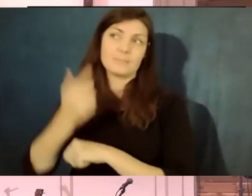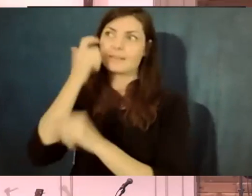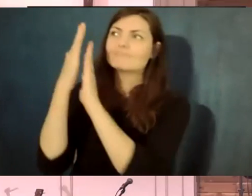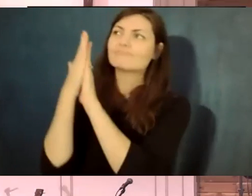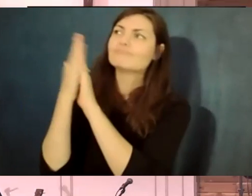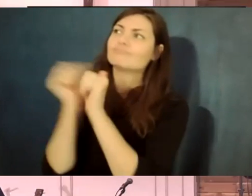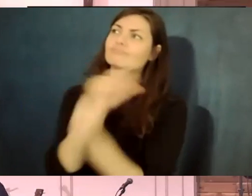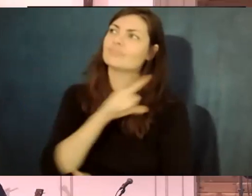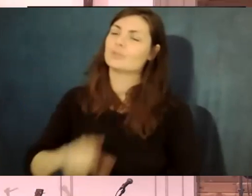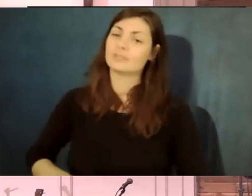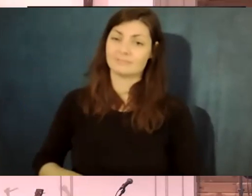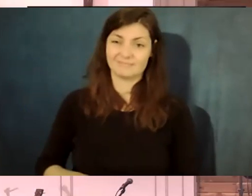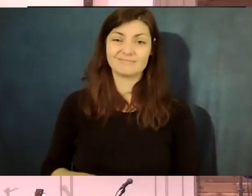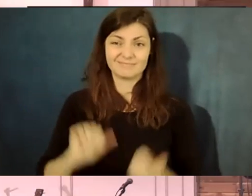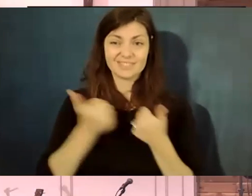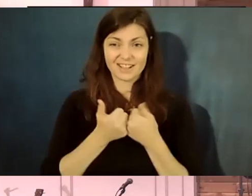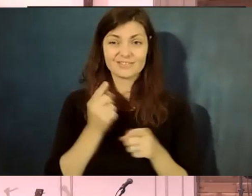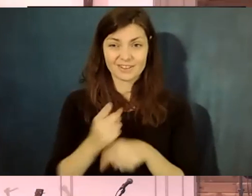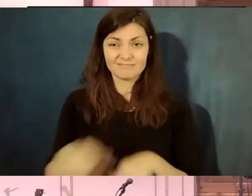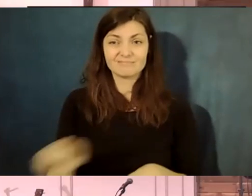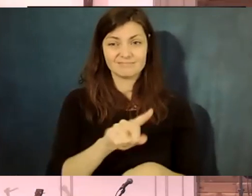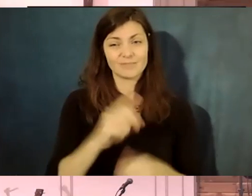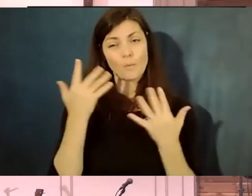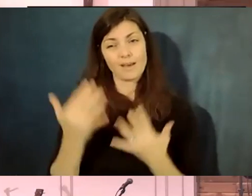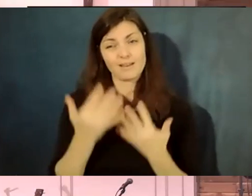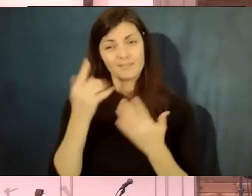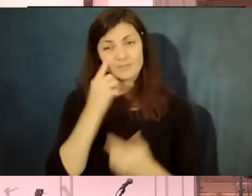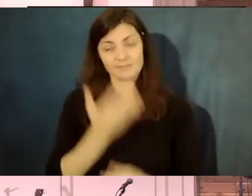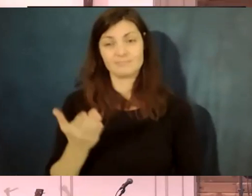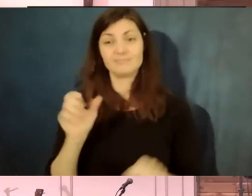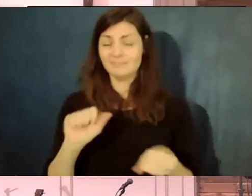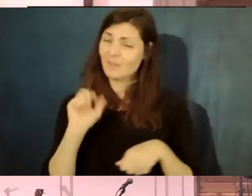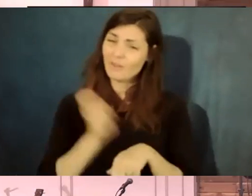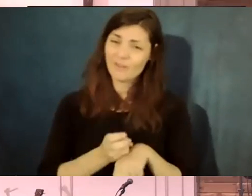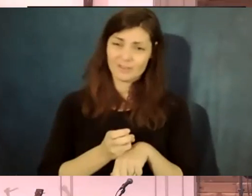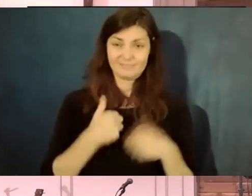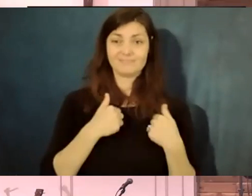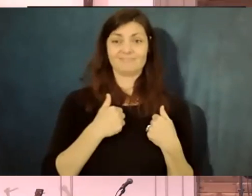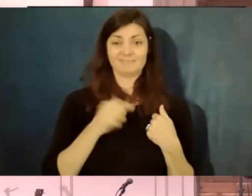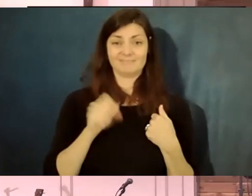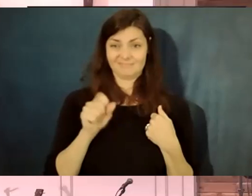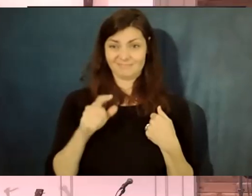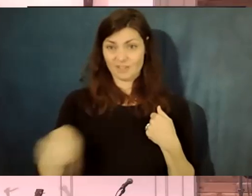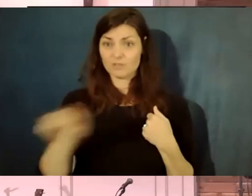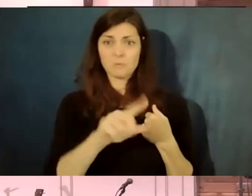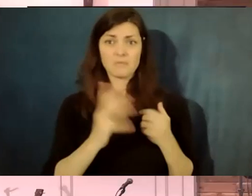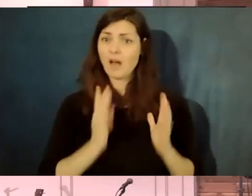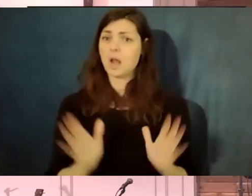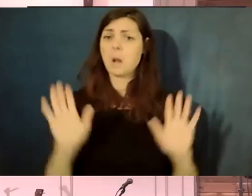Waiting is often a challenge for us. Does anybody in here besides me struggle with waiting? Anybody? The rest of you are good at